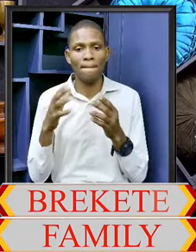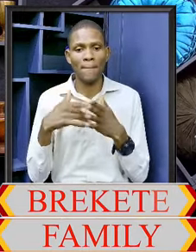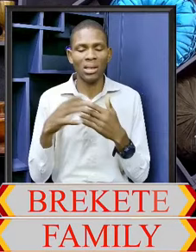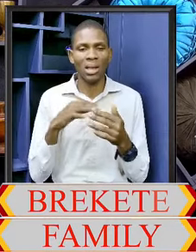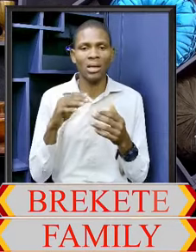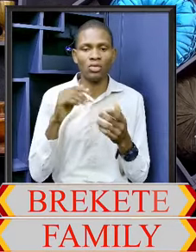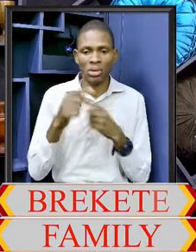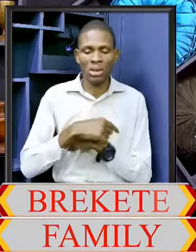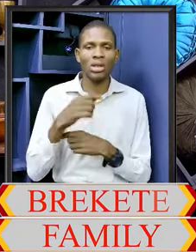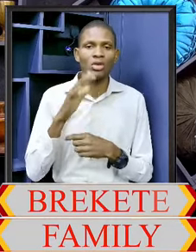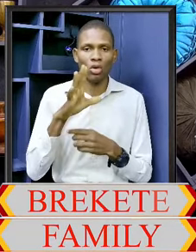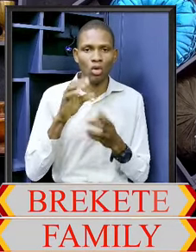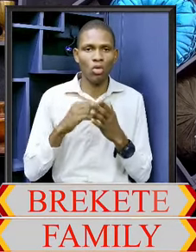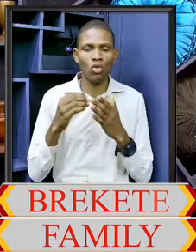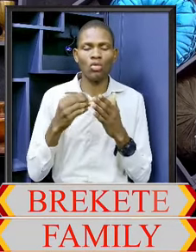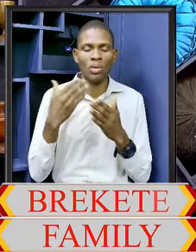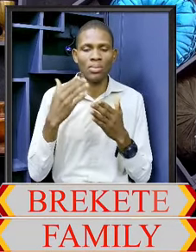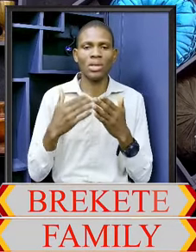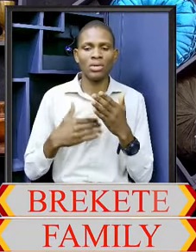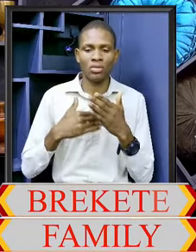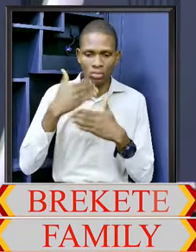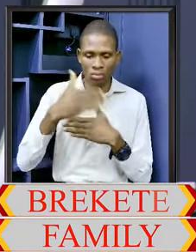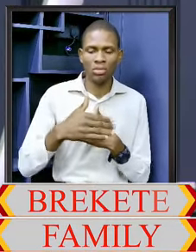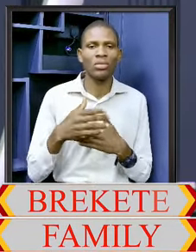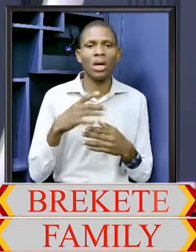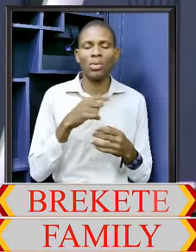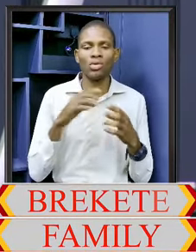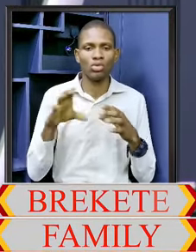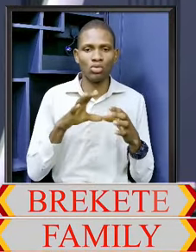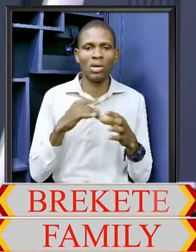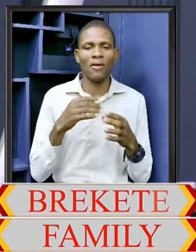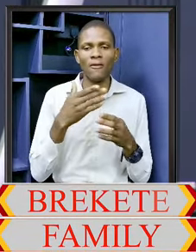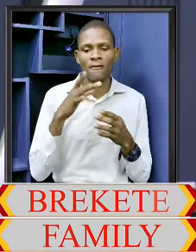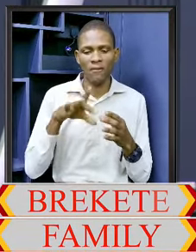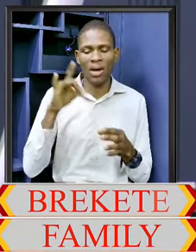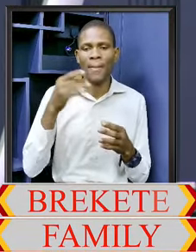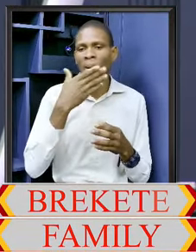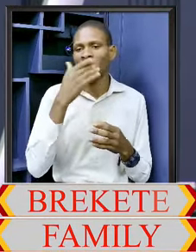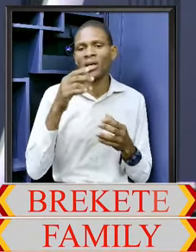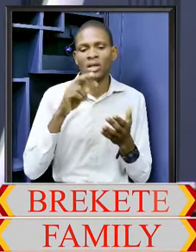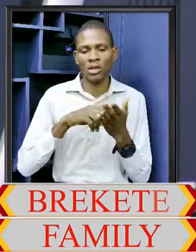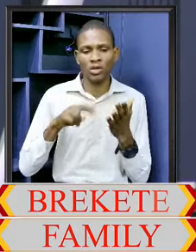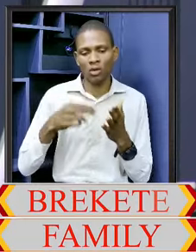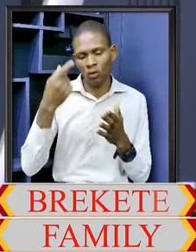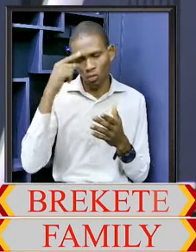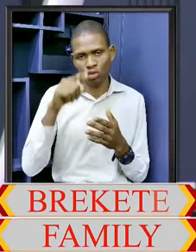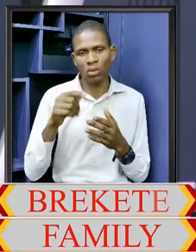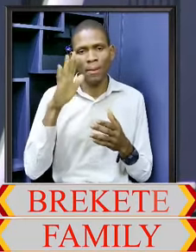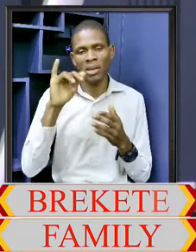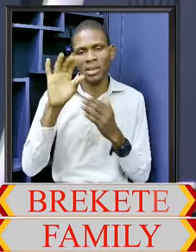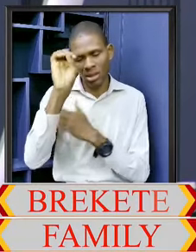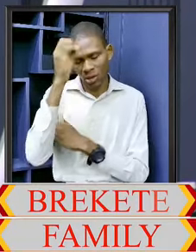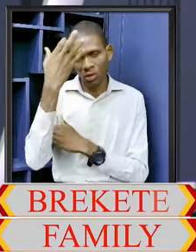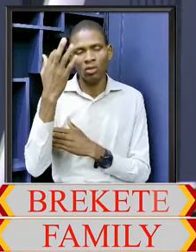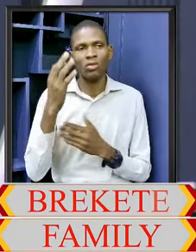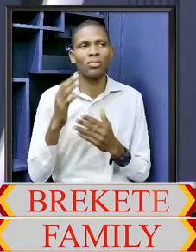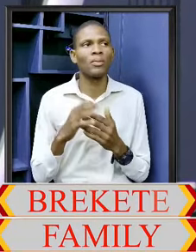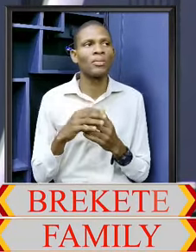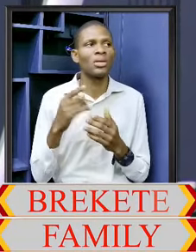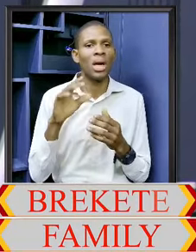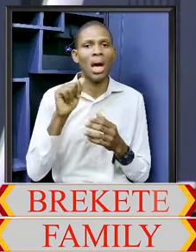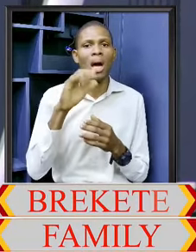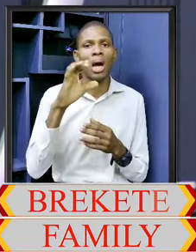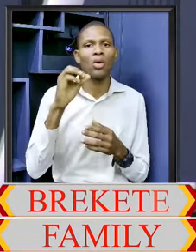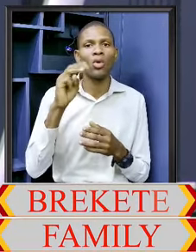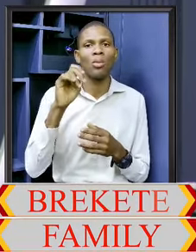na so it go be your turn tomorrow. And we go do and we go find better result for you by the grace of God. The